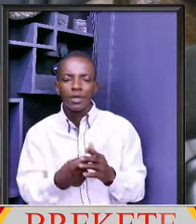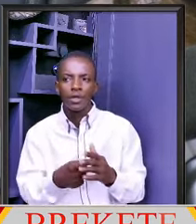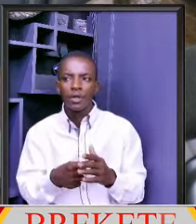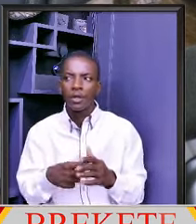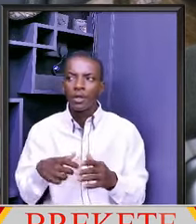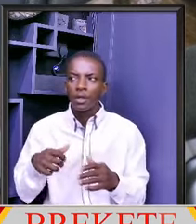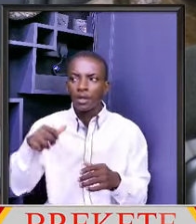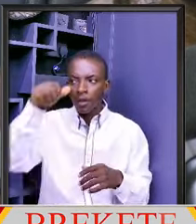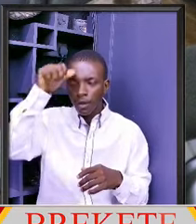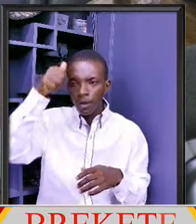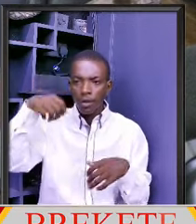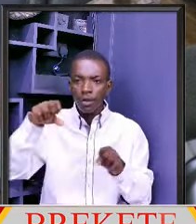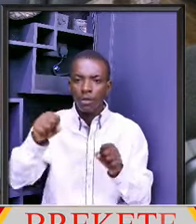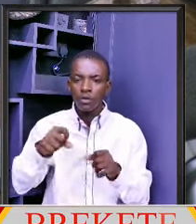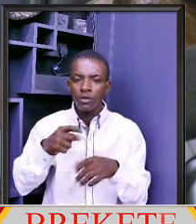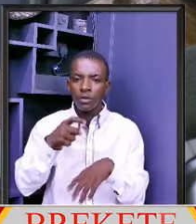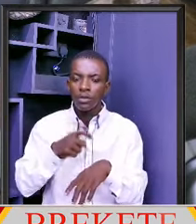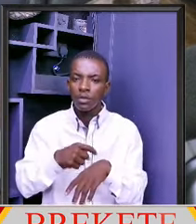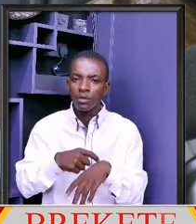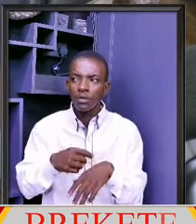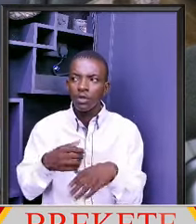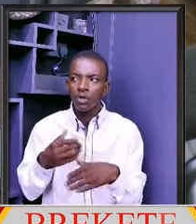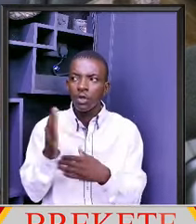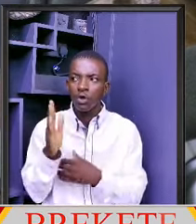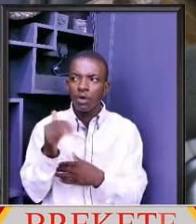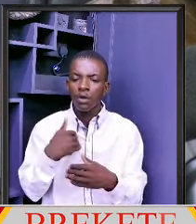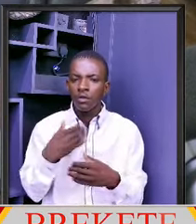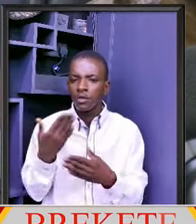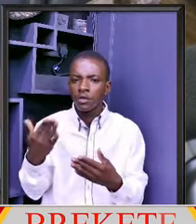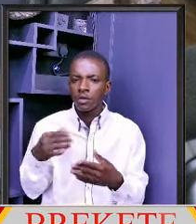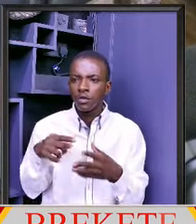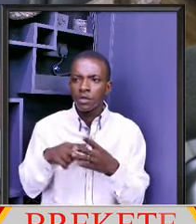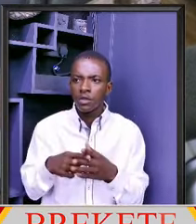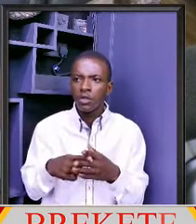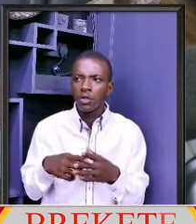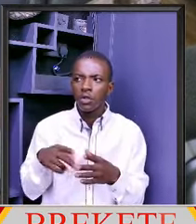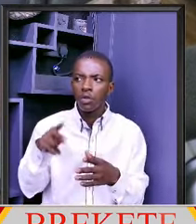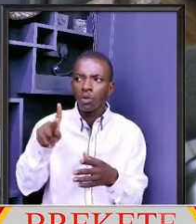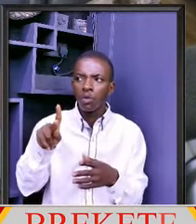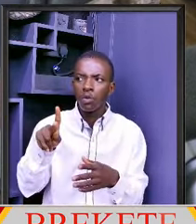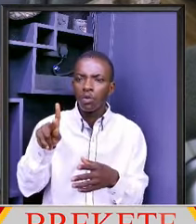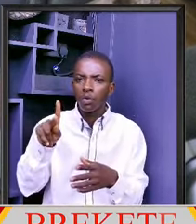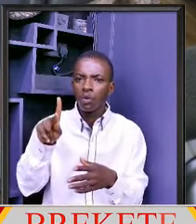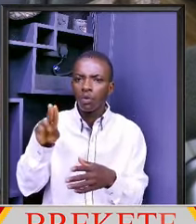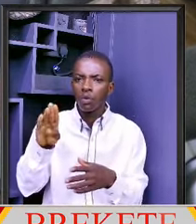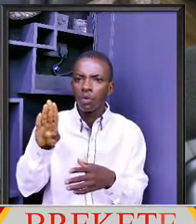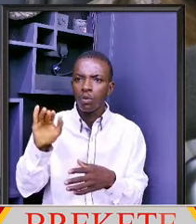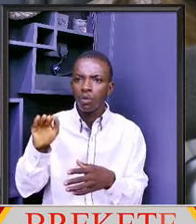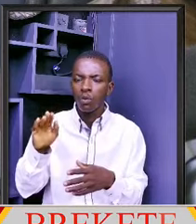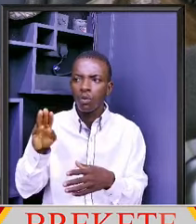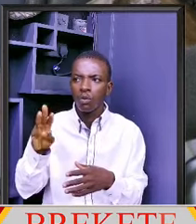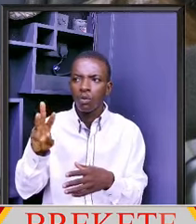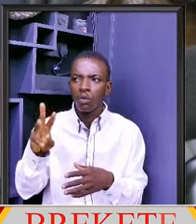KK during the period, as God have his thing. We started in Kubwa, COVID-19.